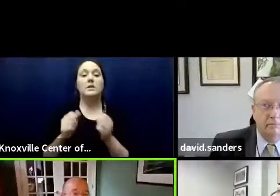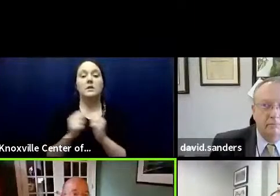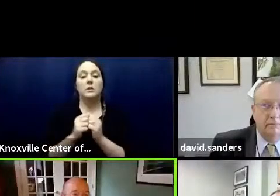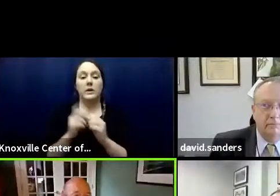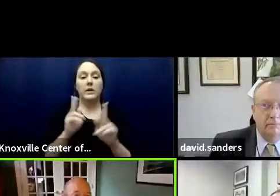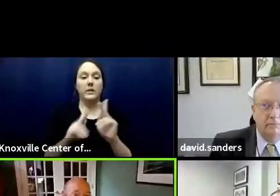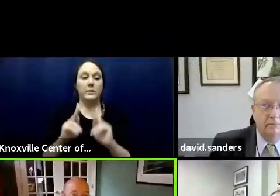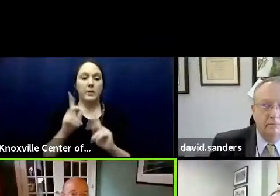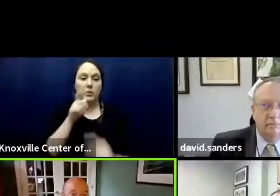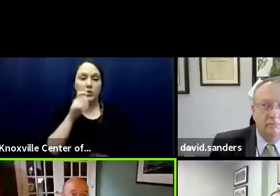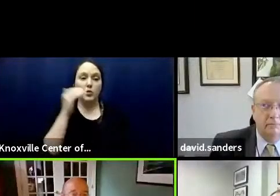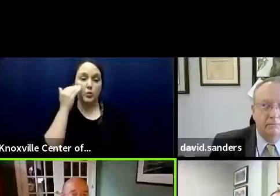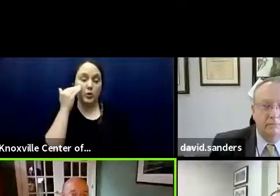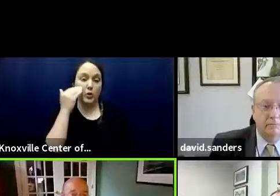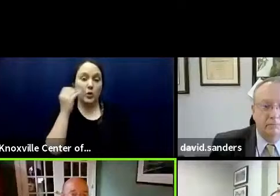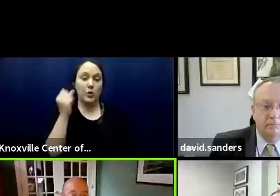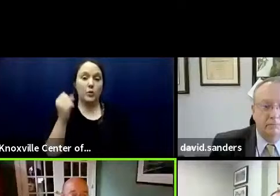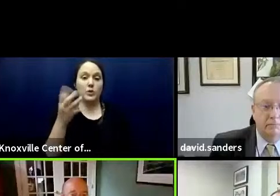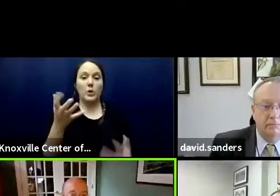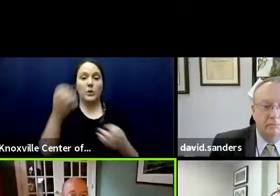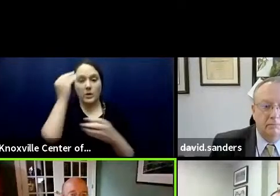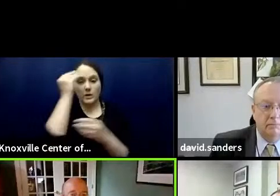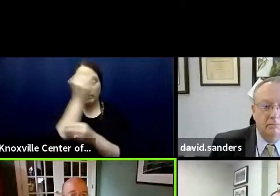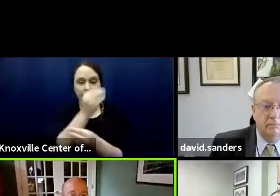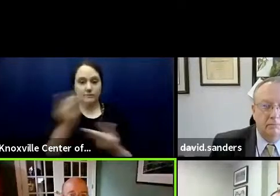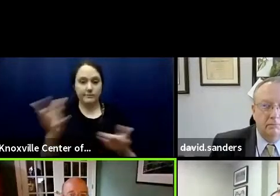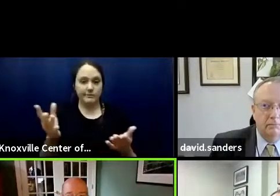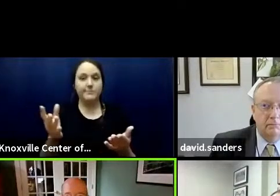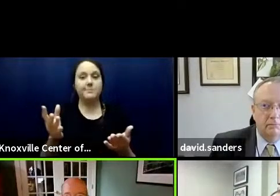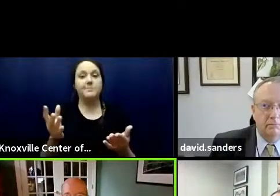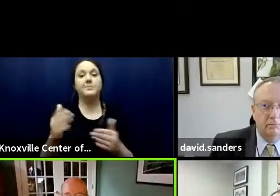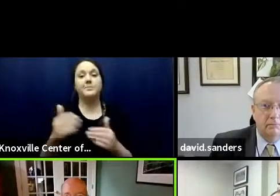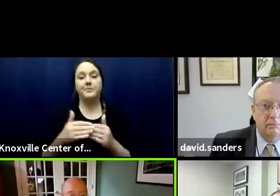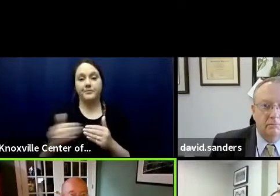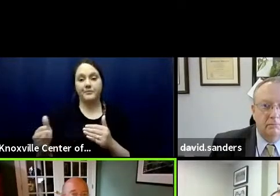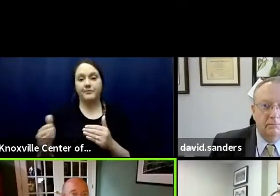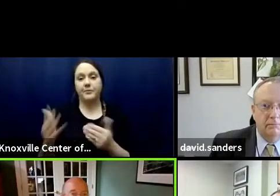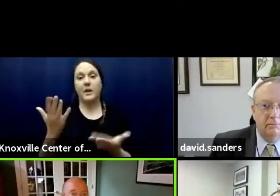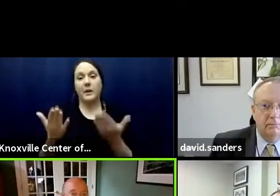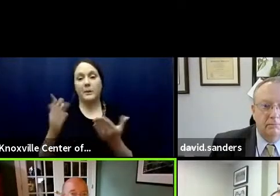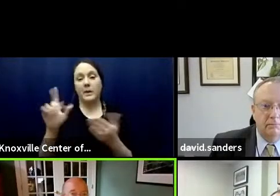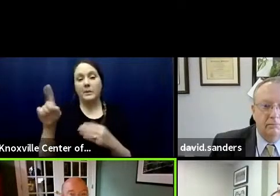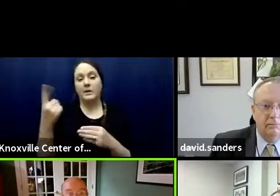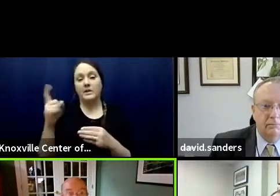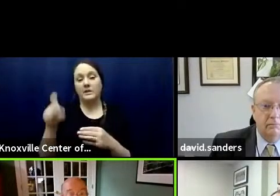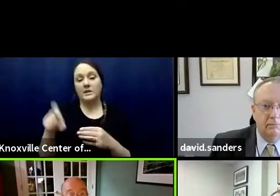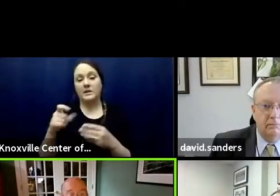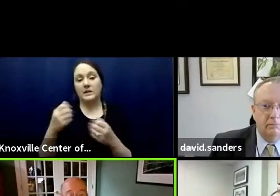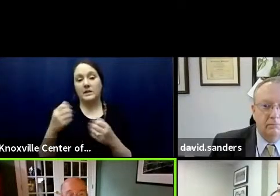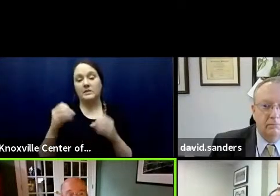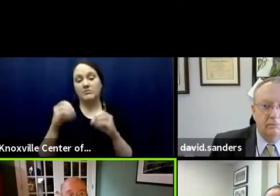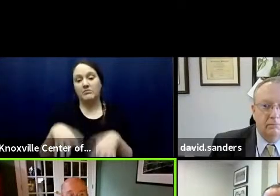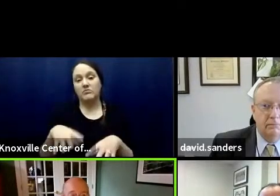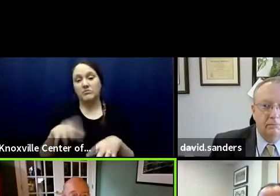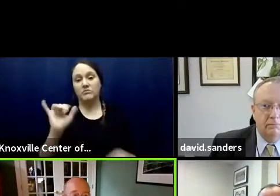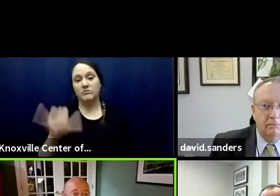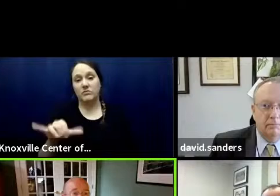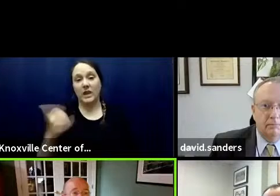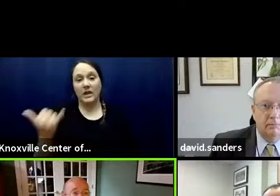the know. So I want everybody to know that. And, going forward, I think we may just need to let these drop as of